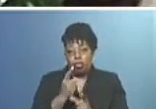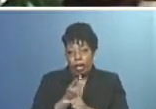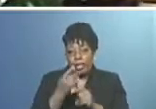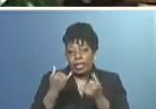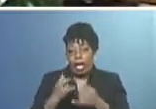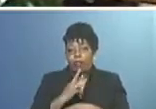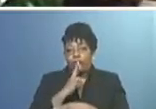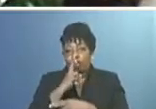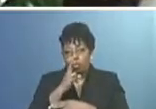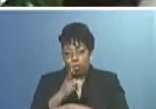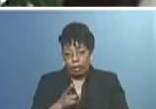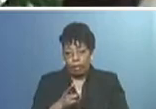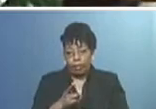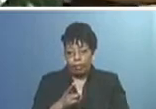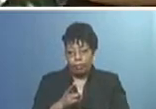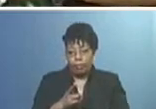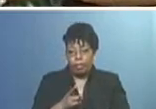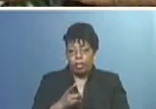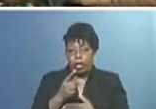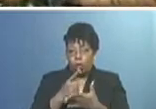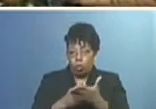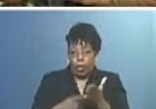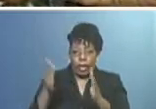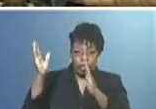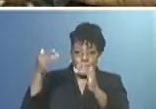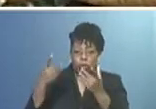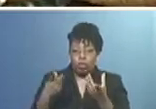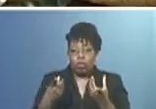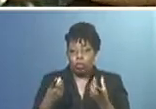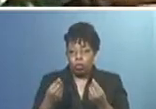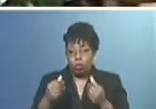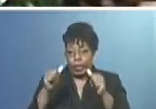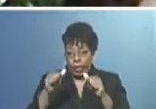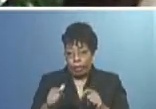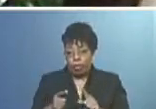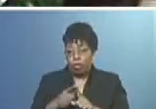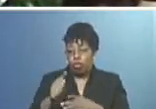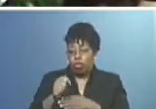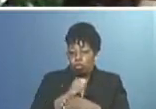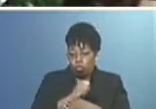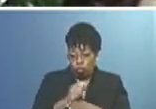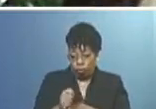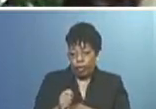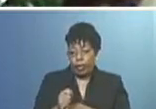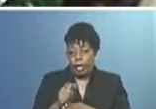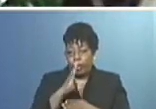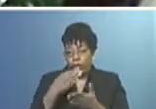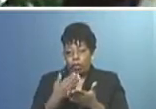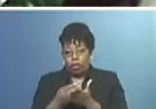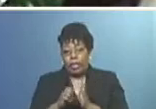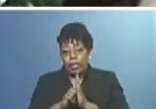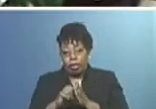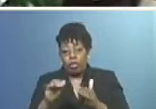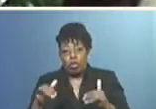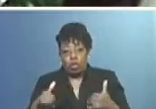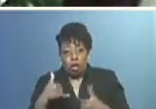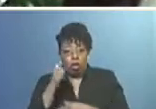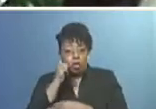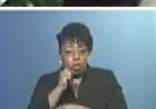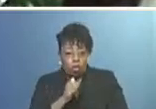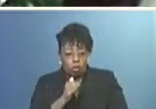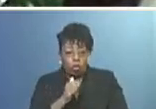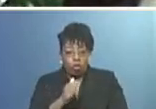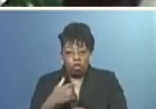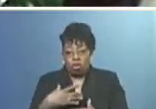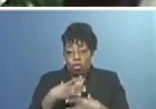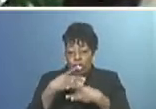for real this time. And so really what I'm really expecting to do is being able to train and mentor other young girls, young women who are interested in being able to